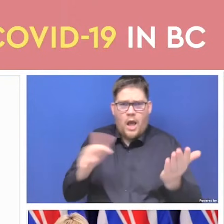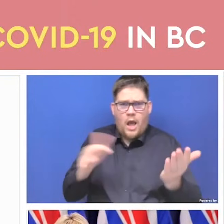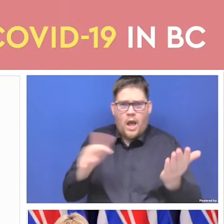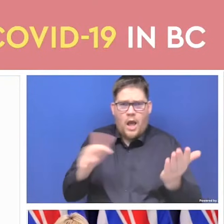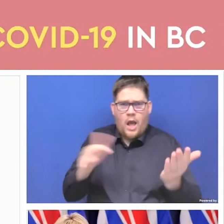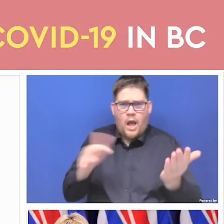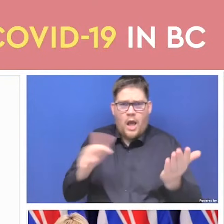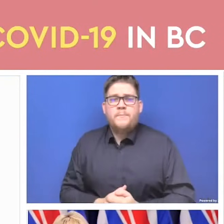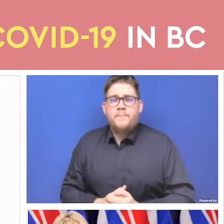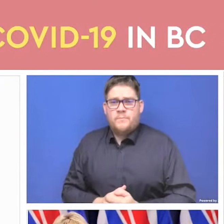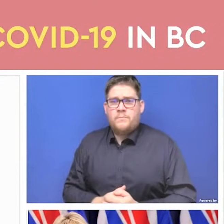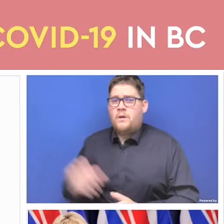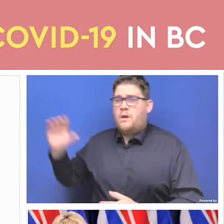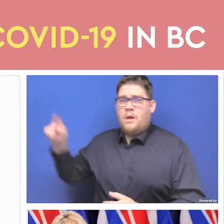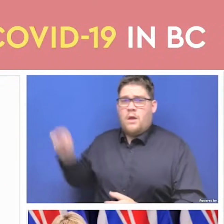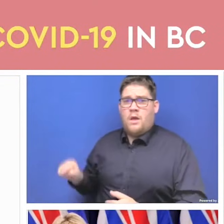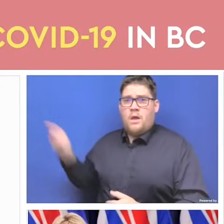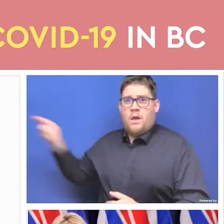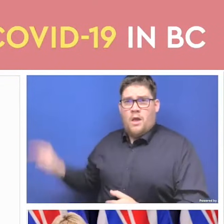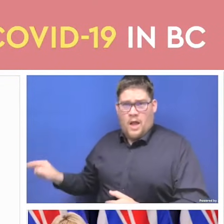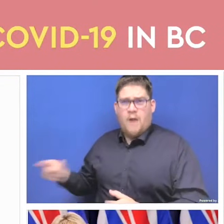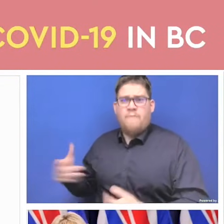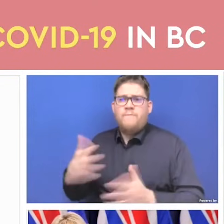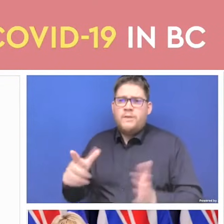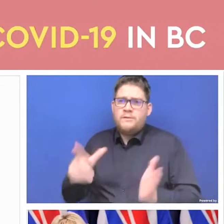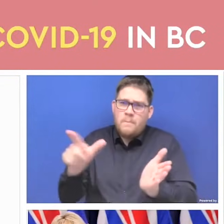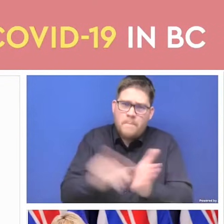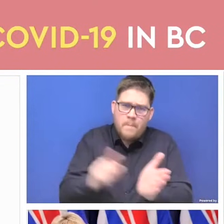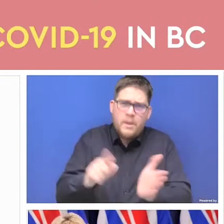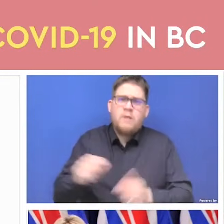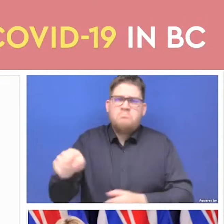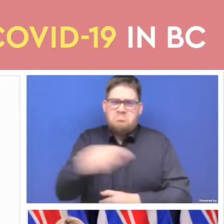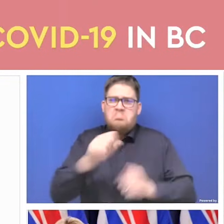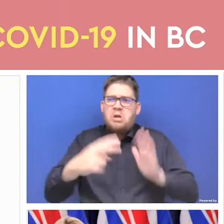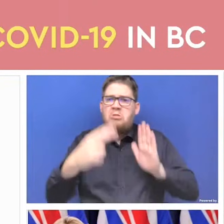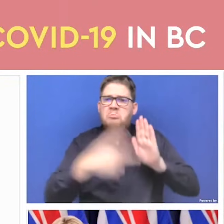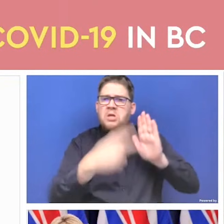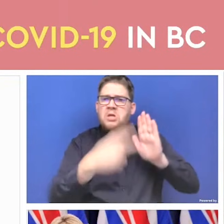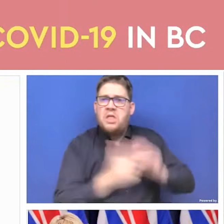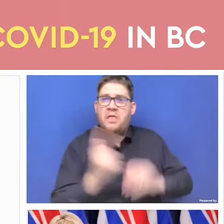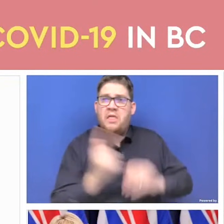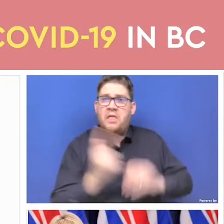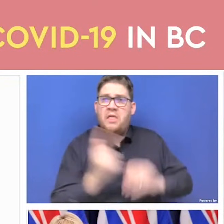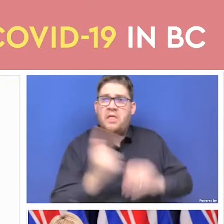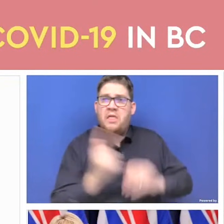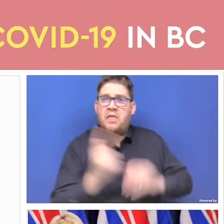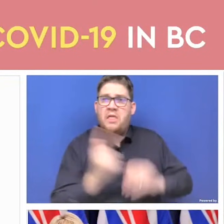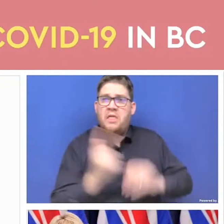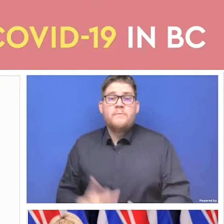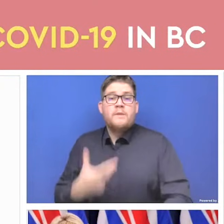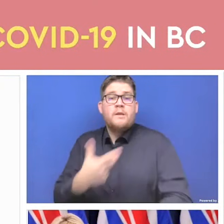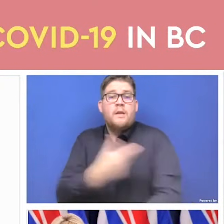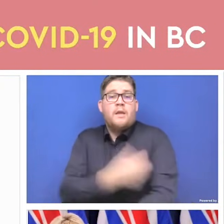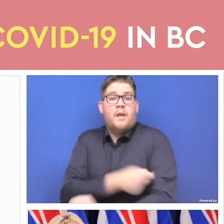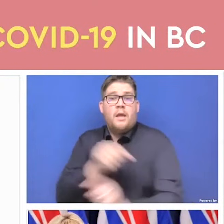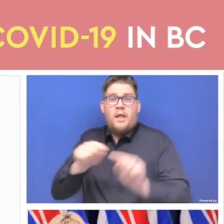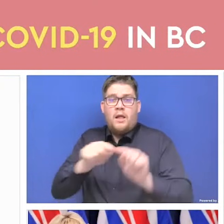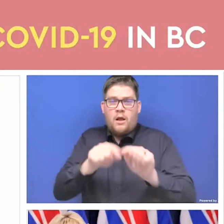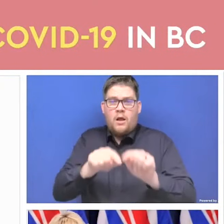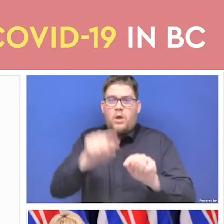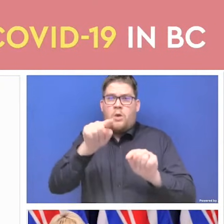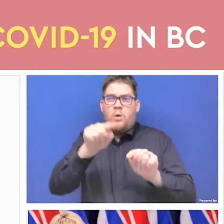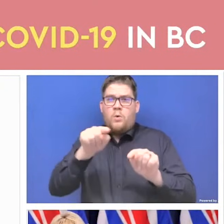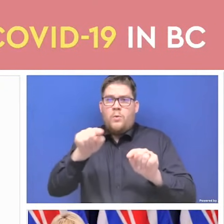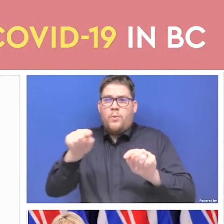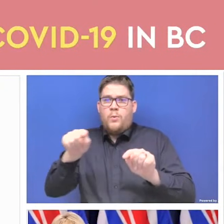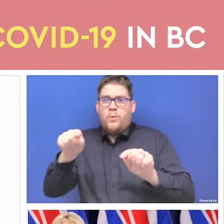from these vaccines wanes a little bit over time, but it doesn't fall off a cliff. It's not like you're no longer protected at